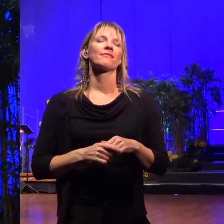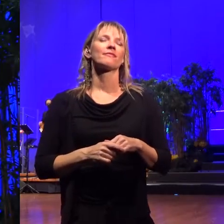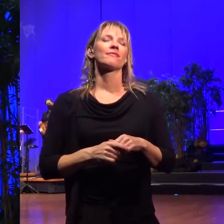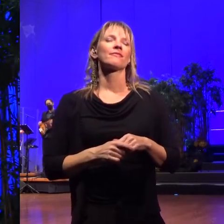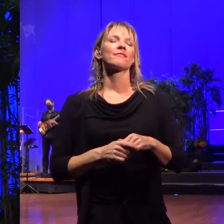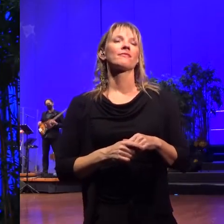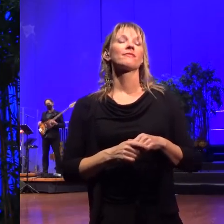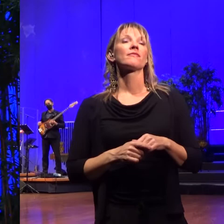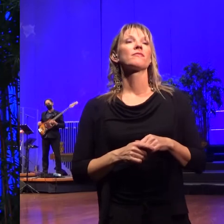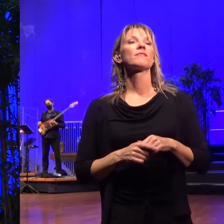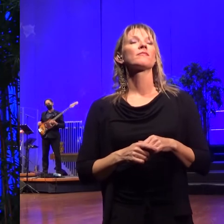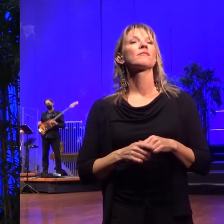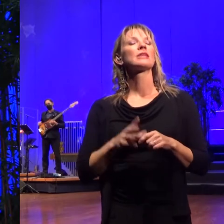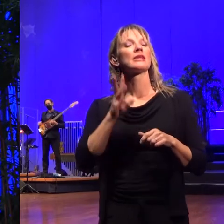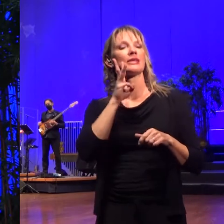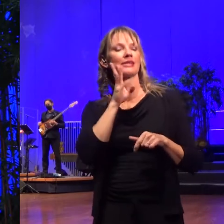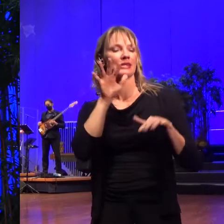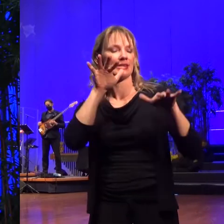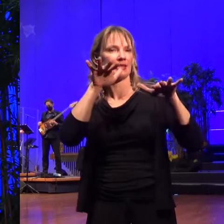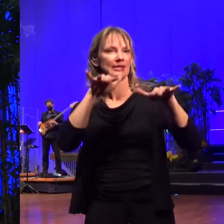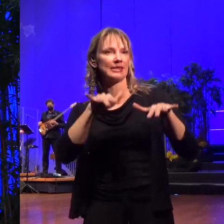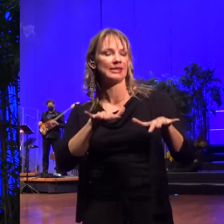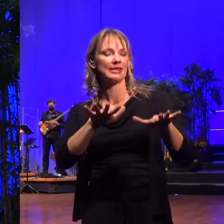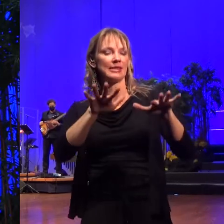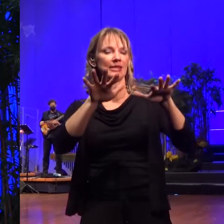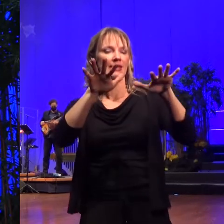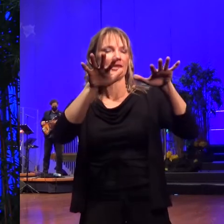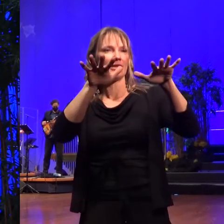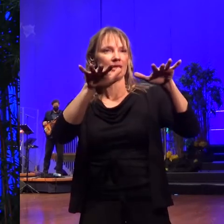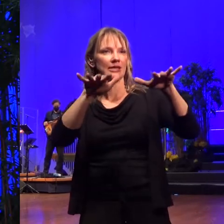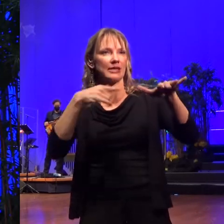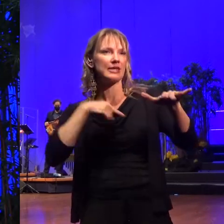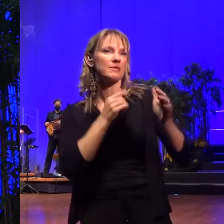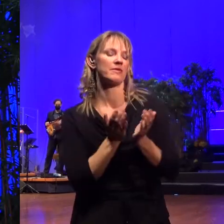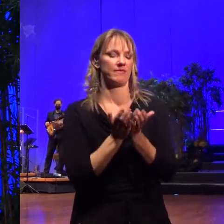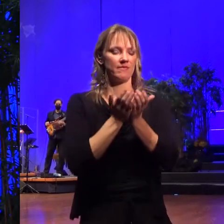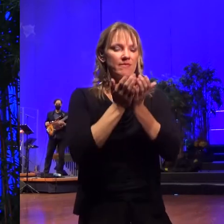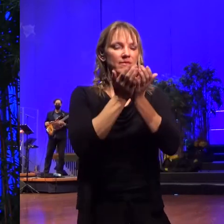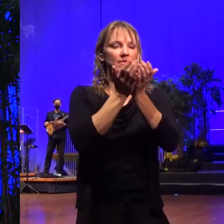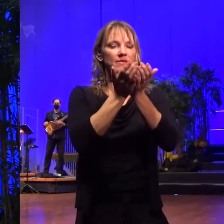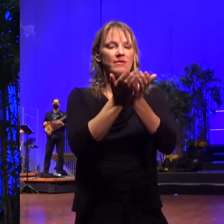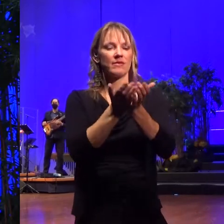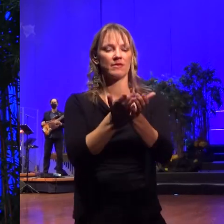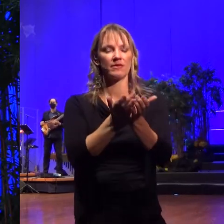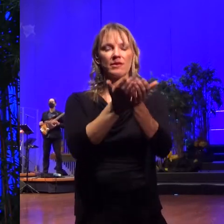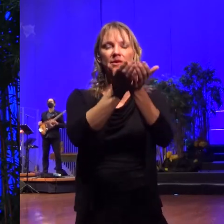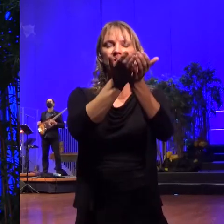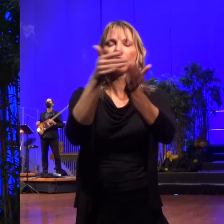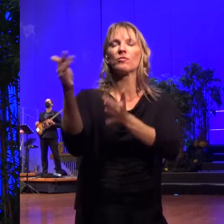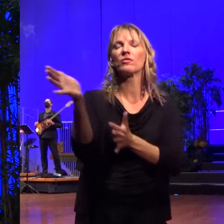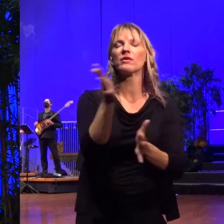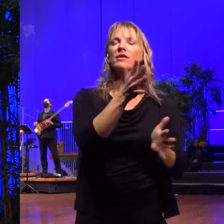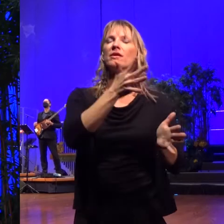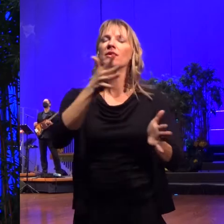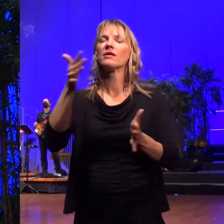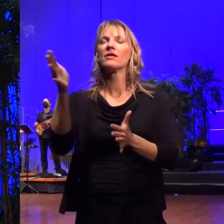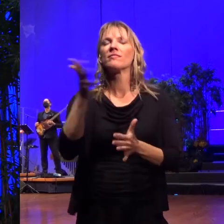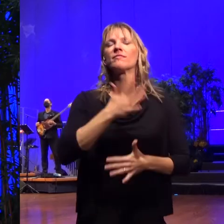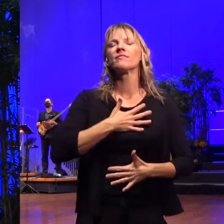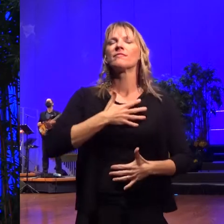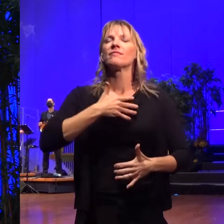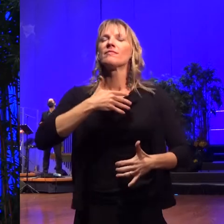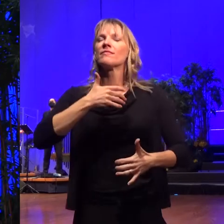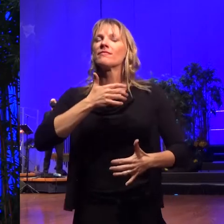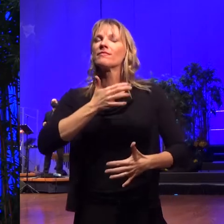We have crossed the seas together, breathe the ocean breeze together, watch